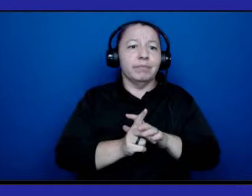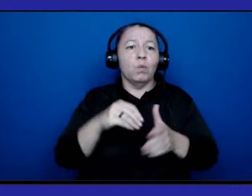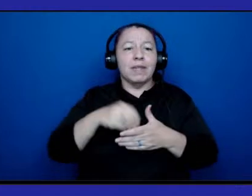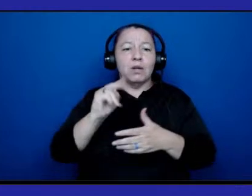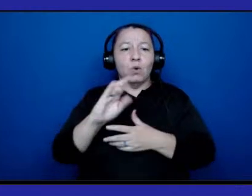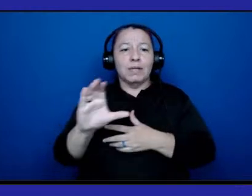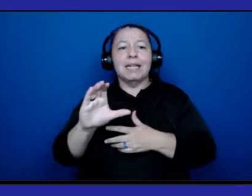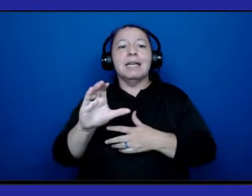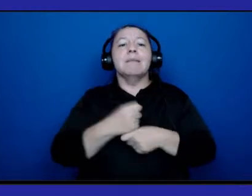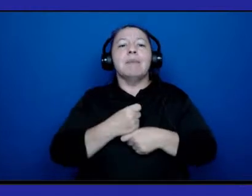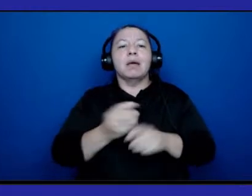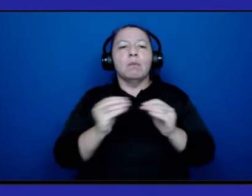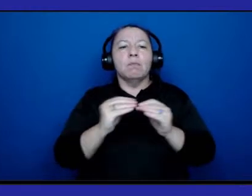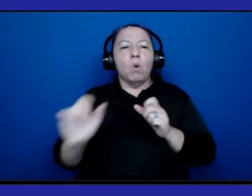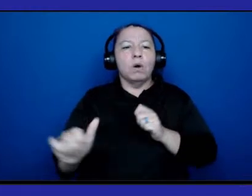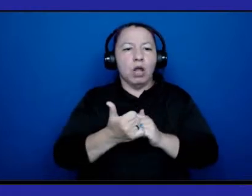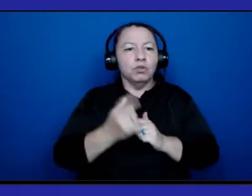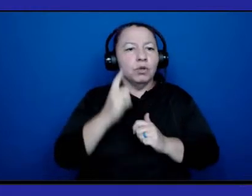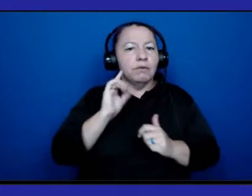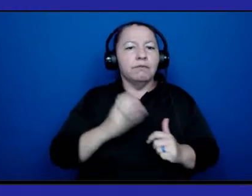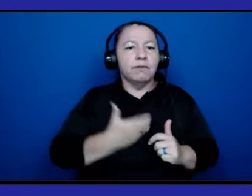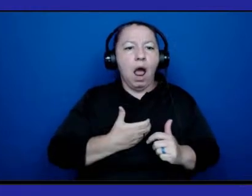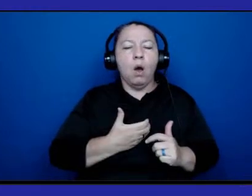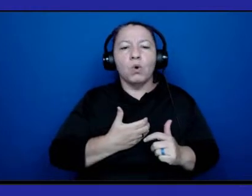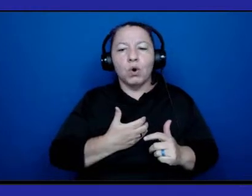our long